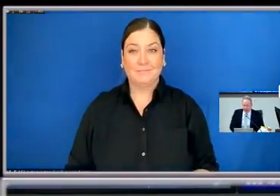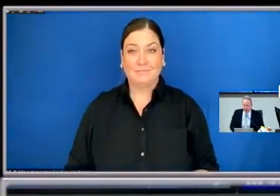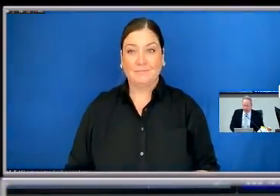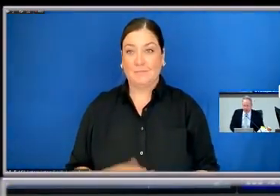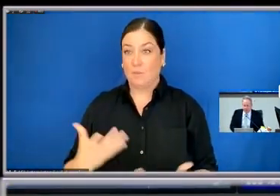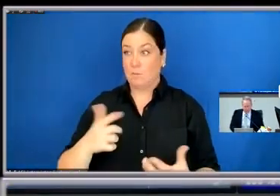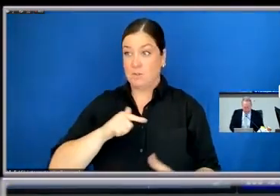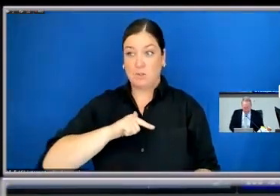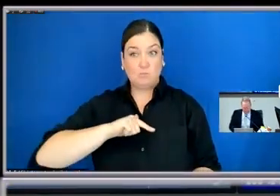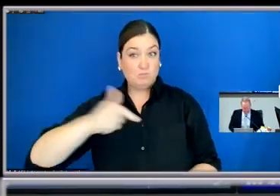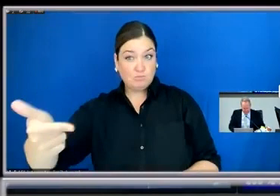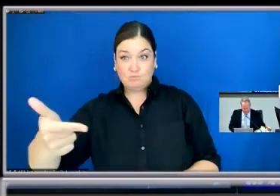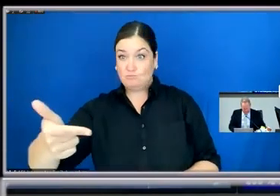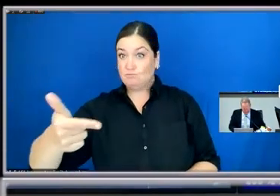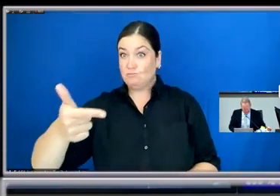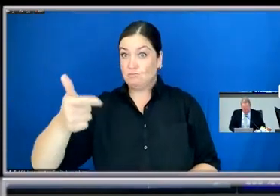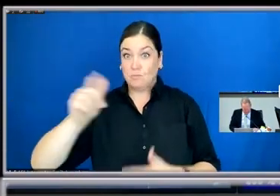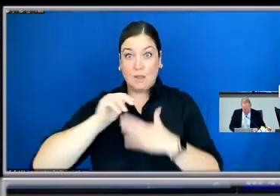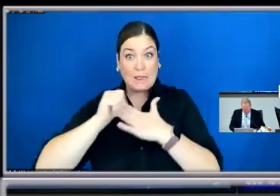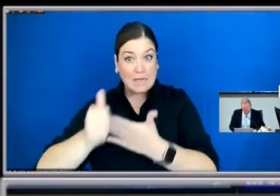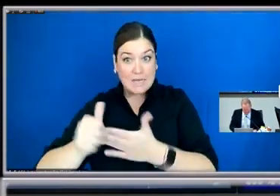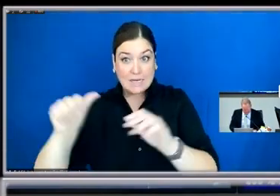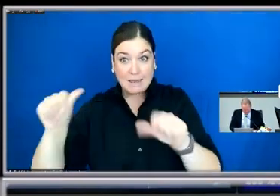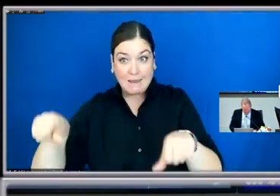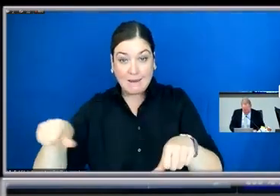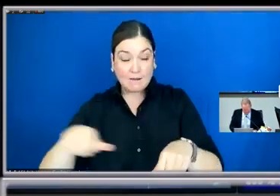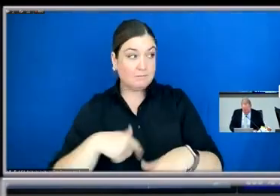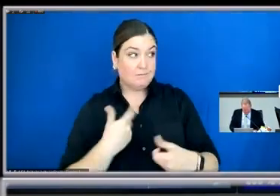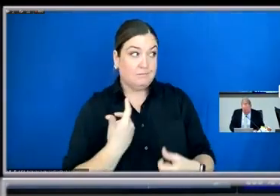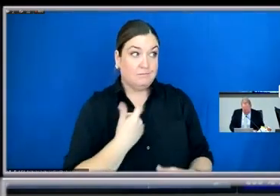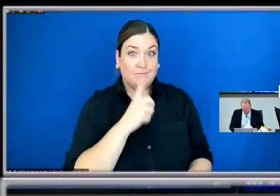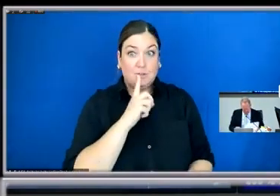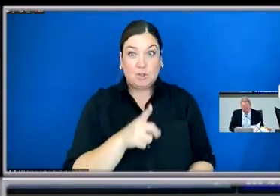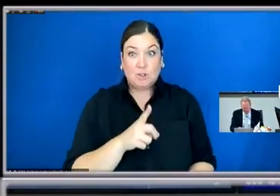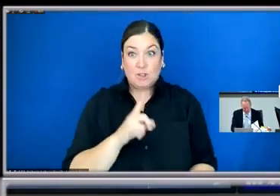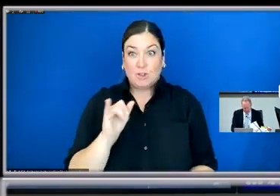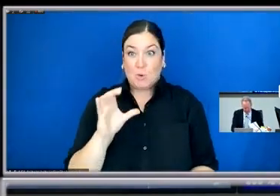you to steer? Sure.